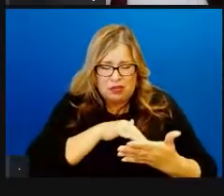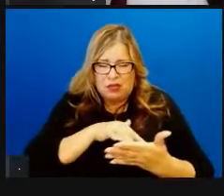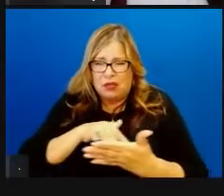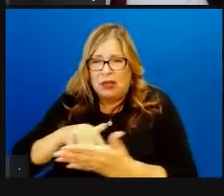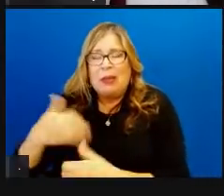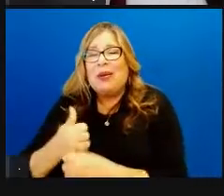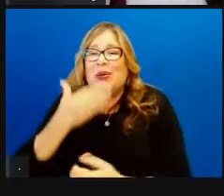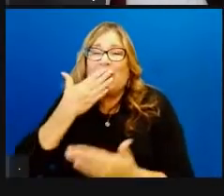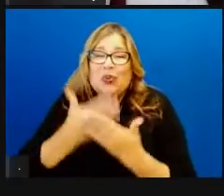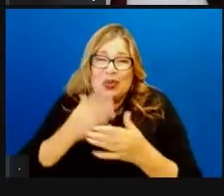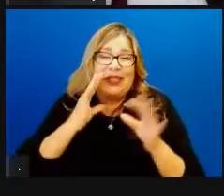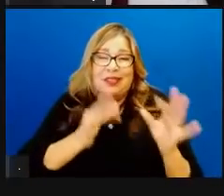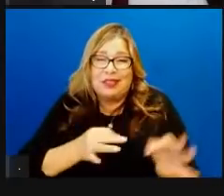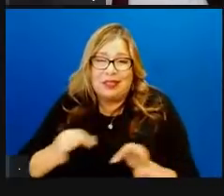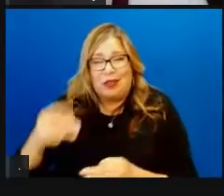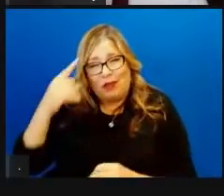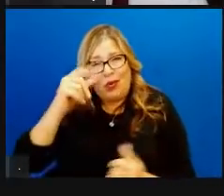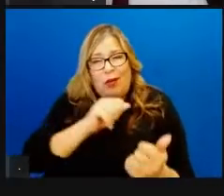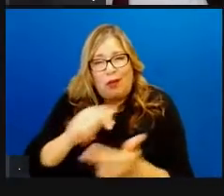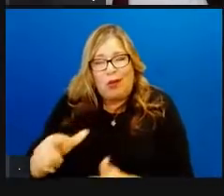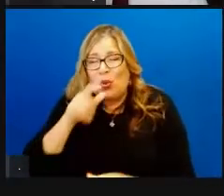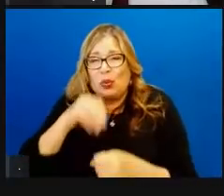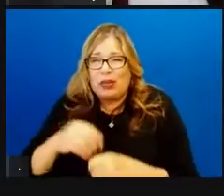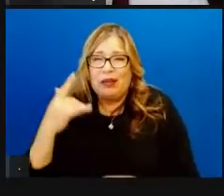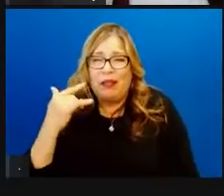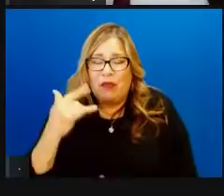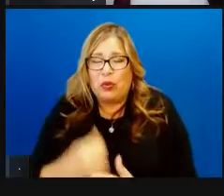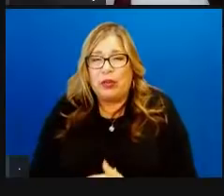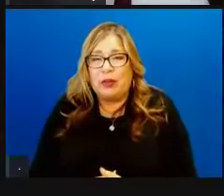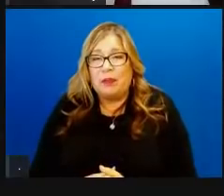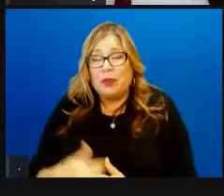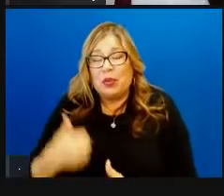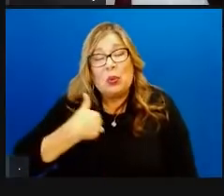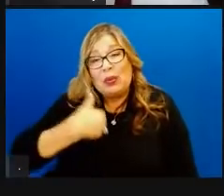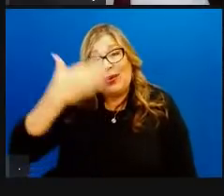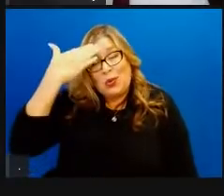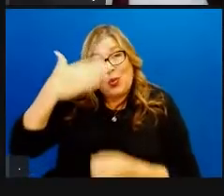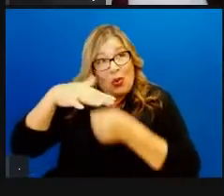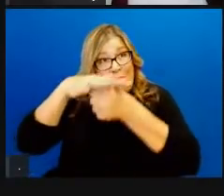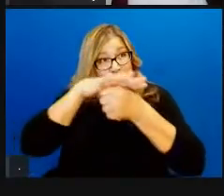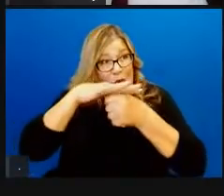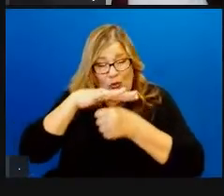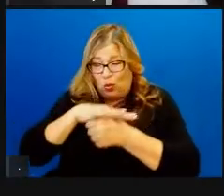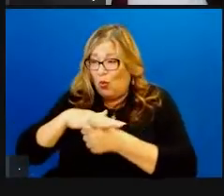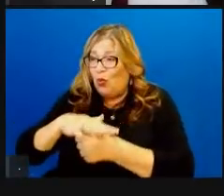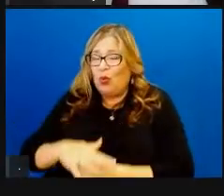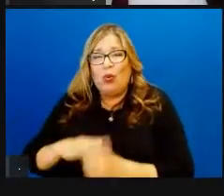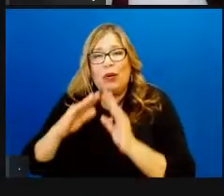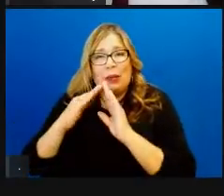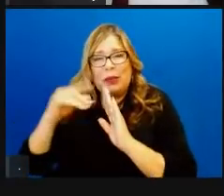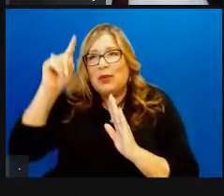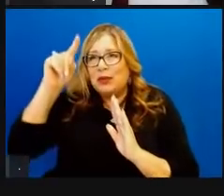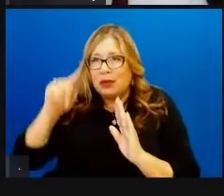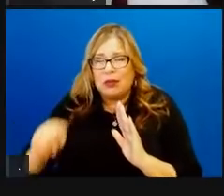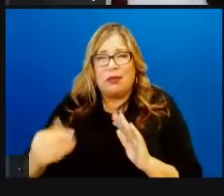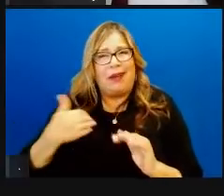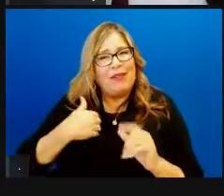also know that local communities are having these conversations today. And although the state